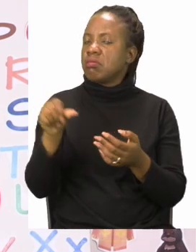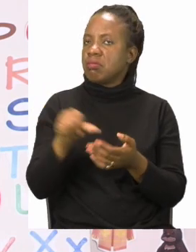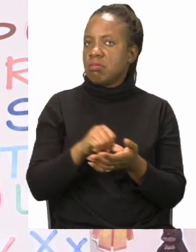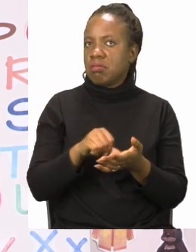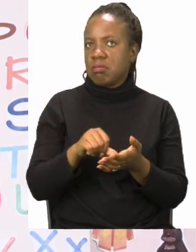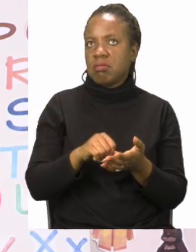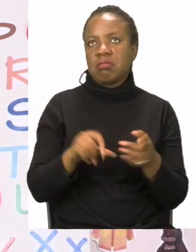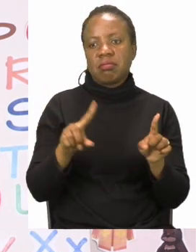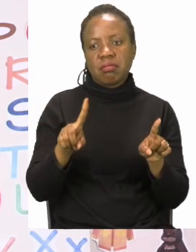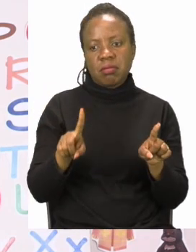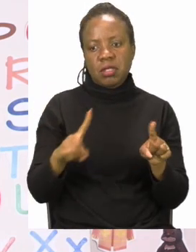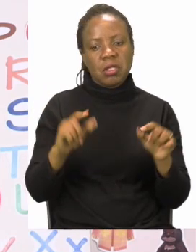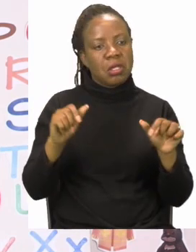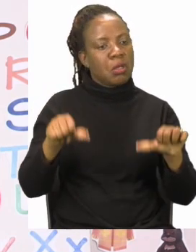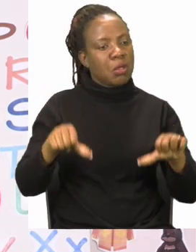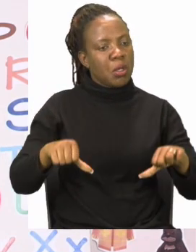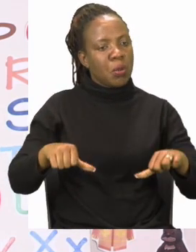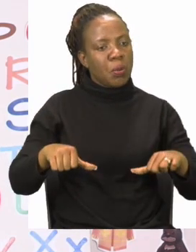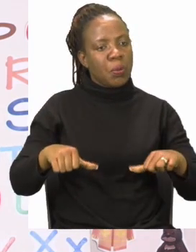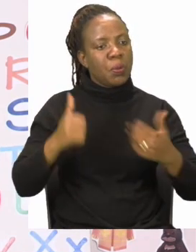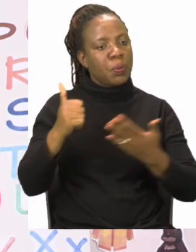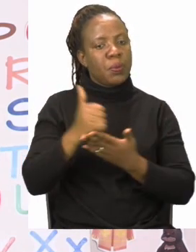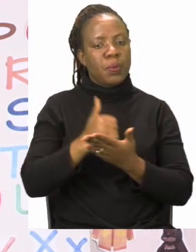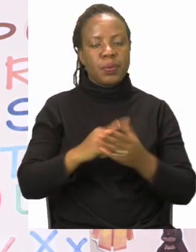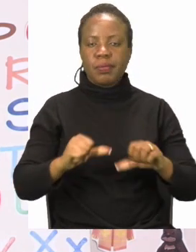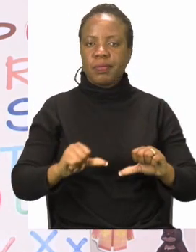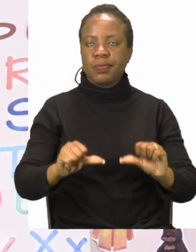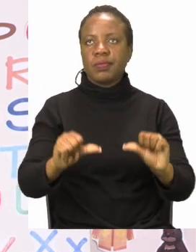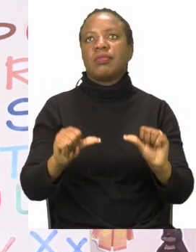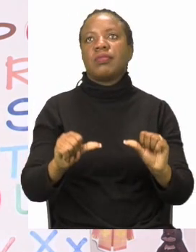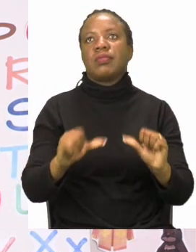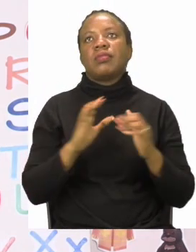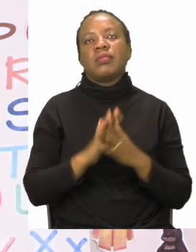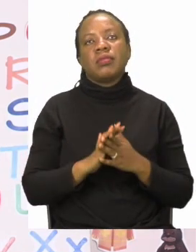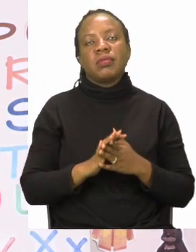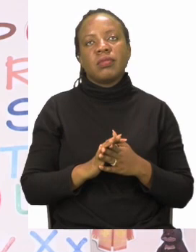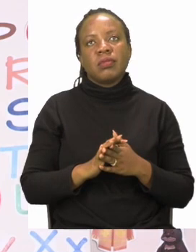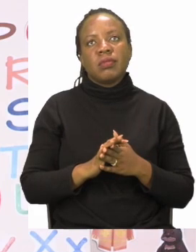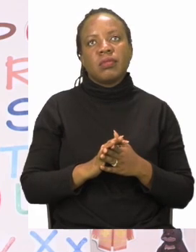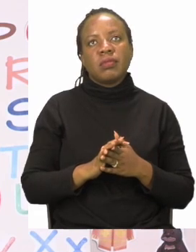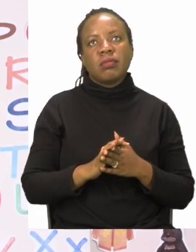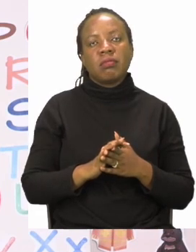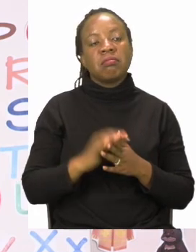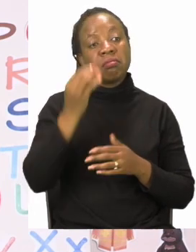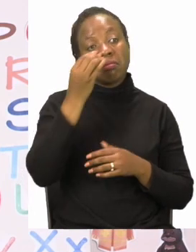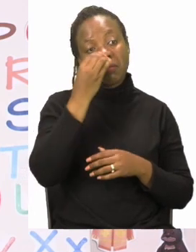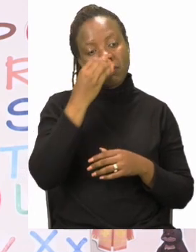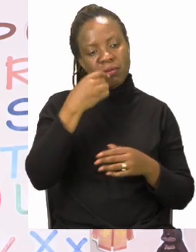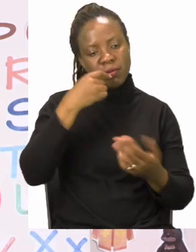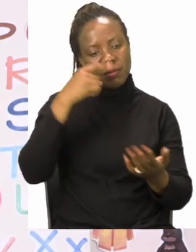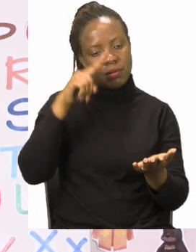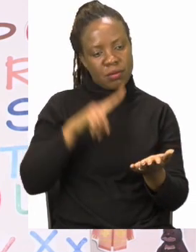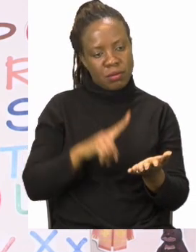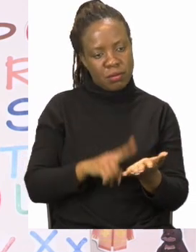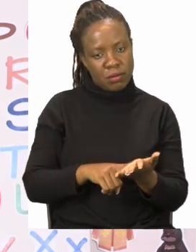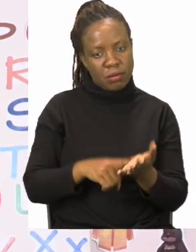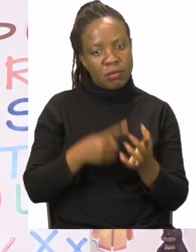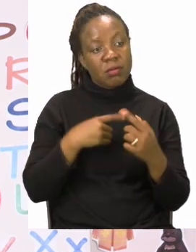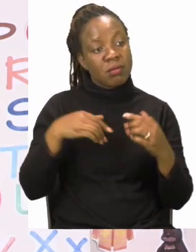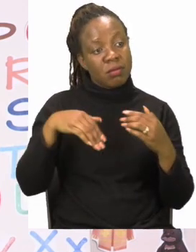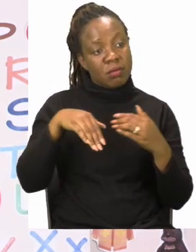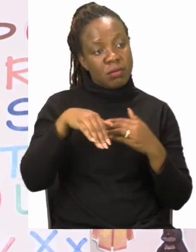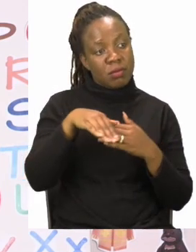clean and healthy. Now, before we go, boys and girls, Zoshi promised me that we could go for a